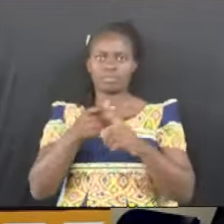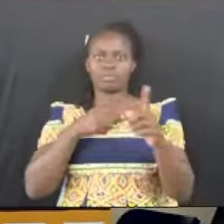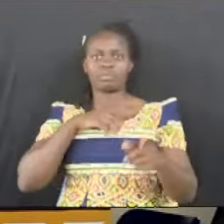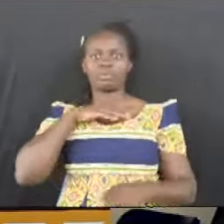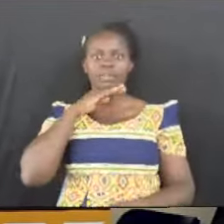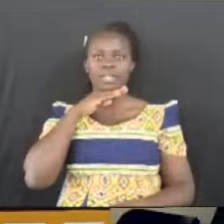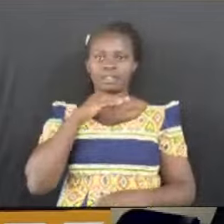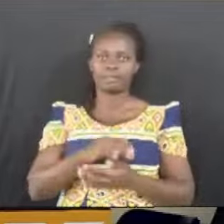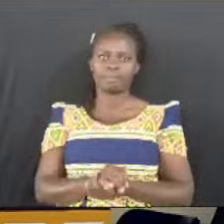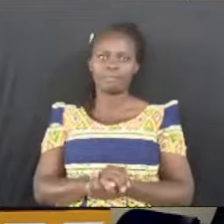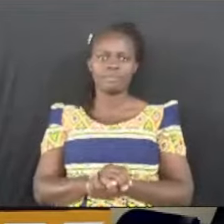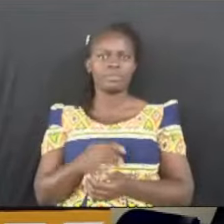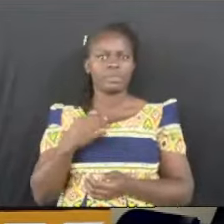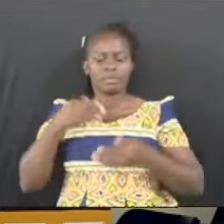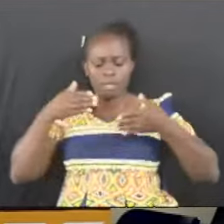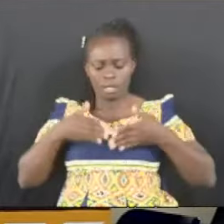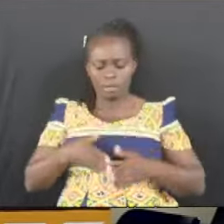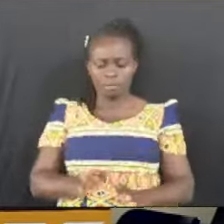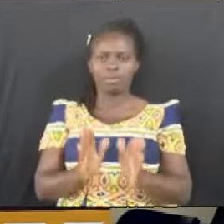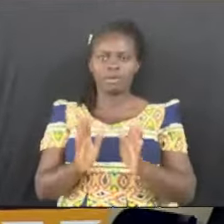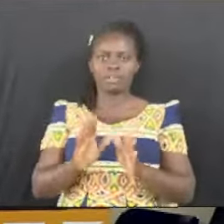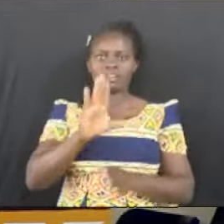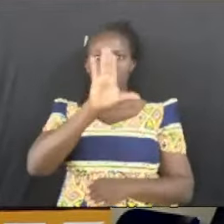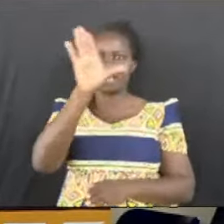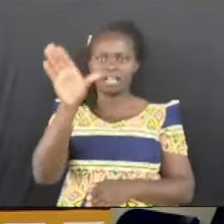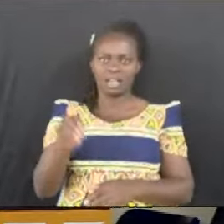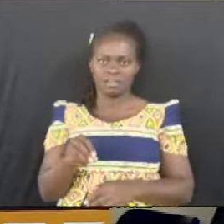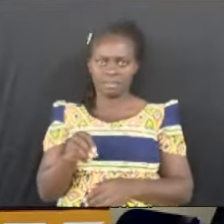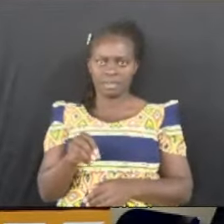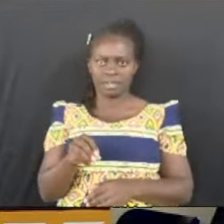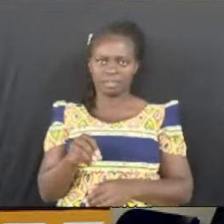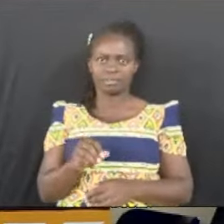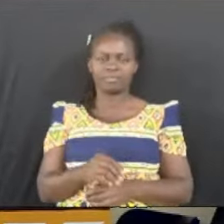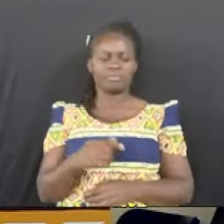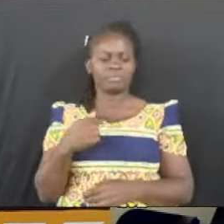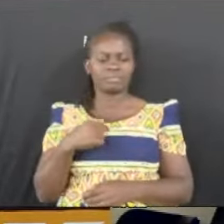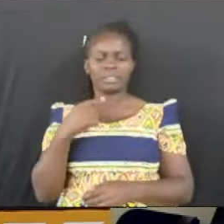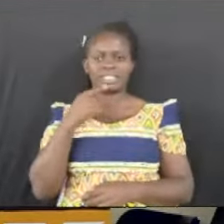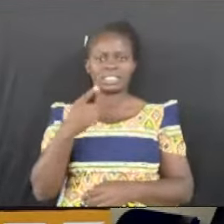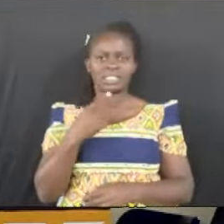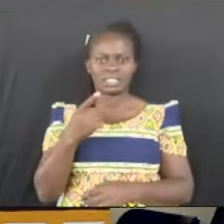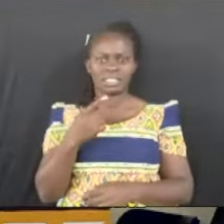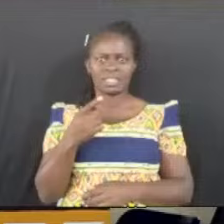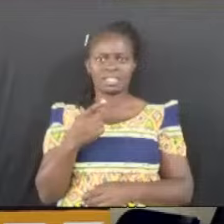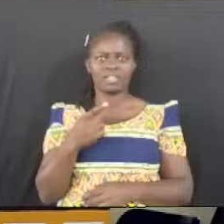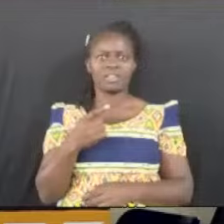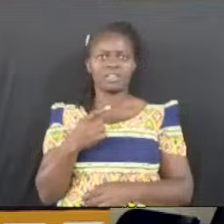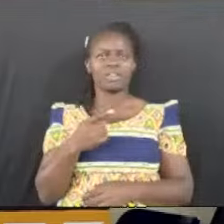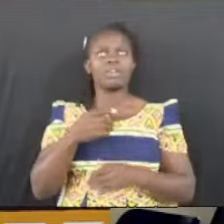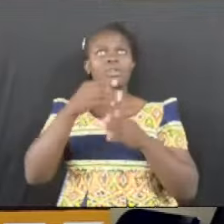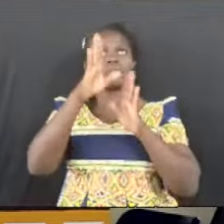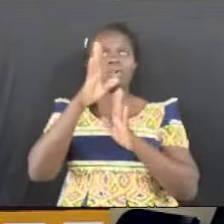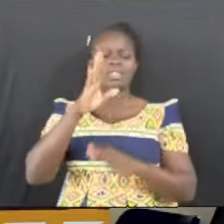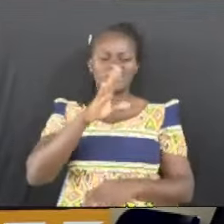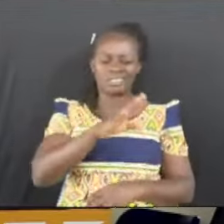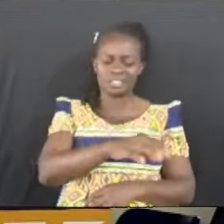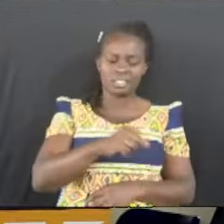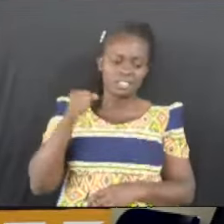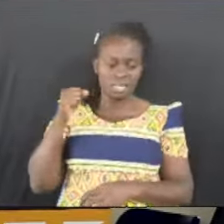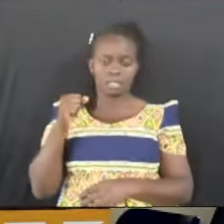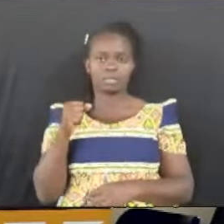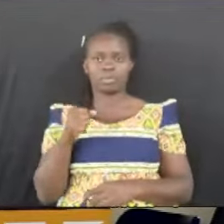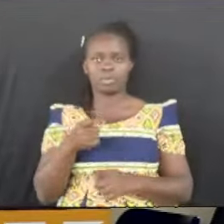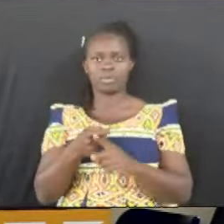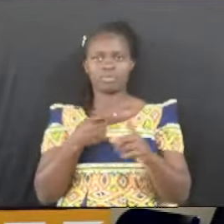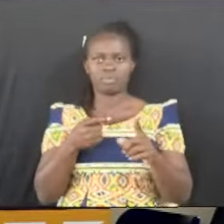country, Senegal, and I used to say, God snatched me out of darkness to his marvelous light